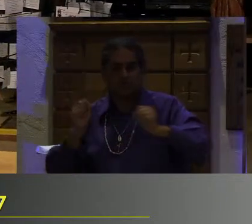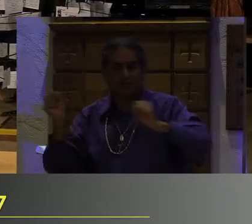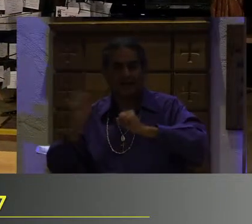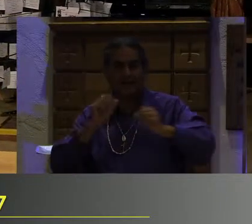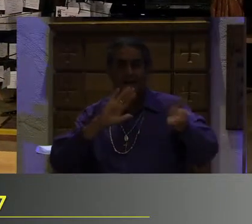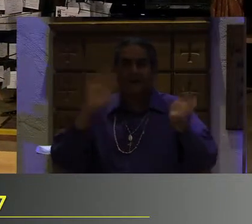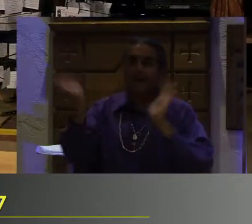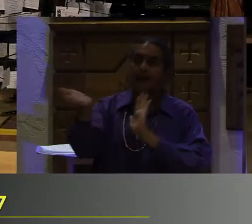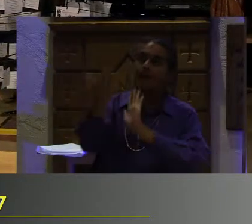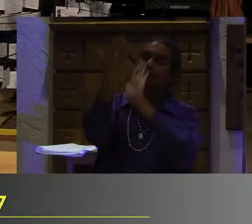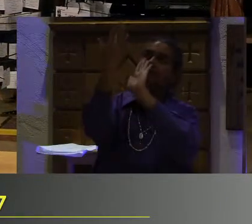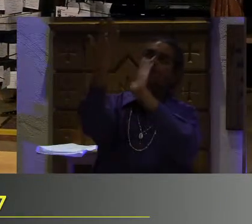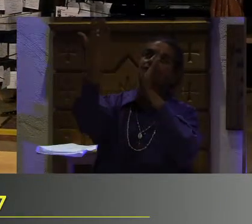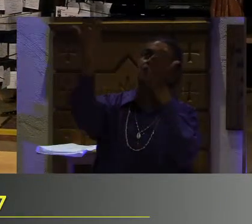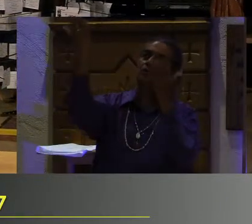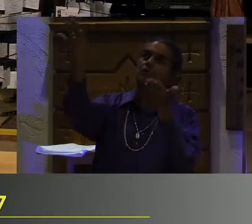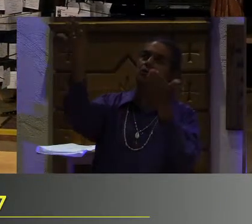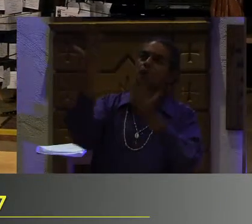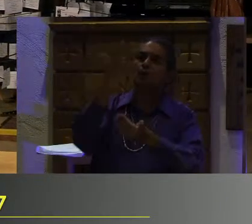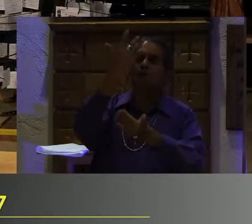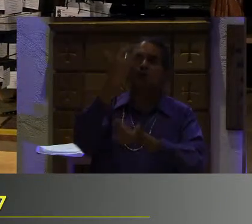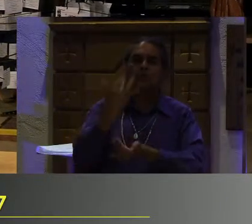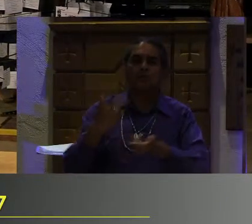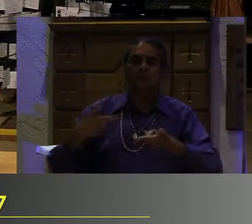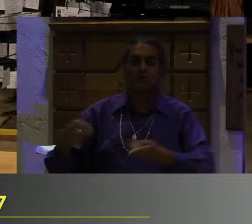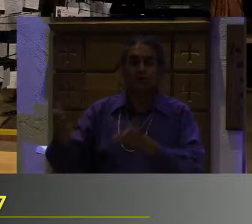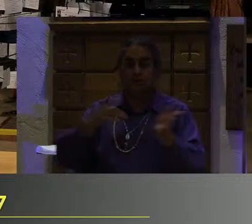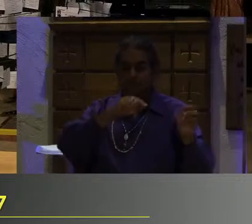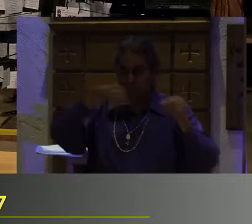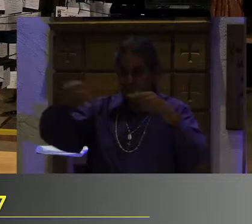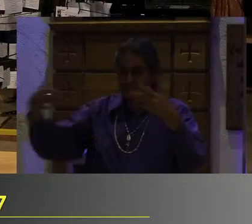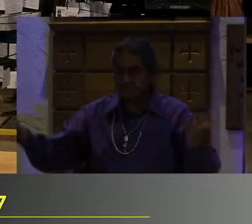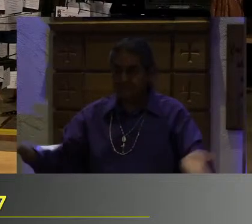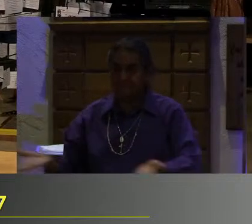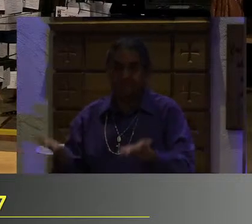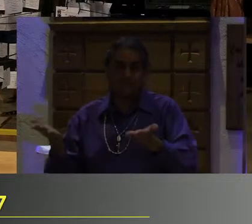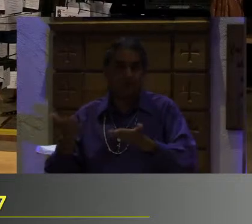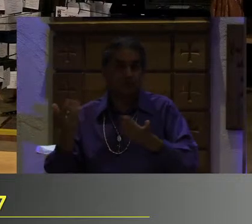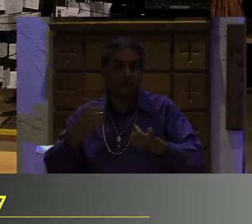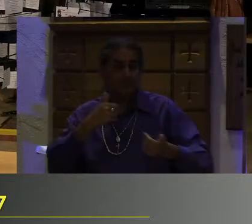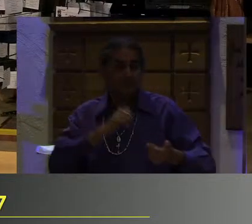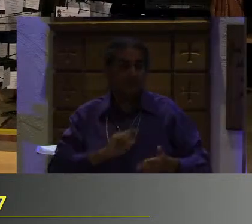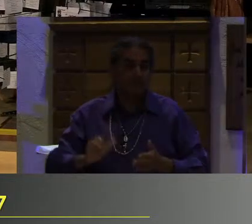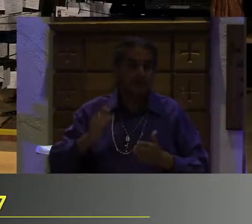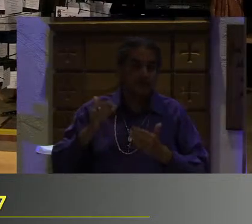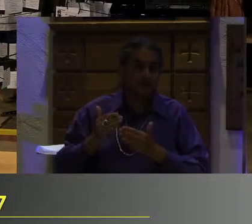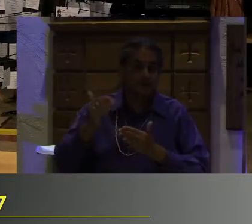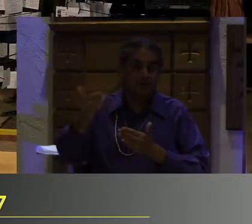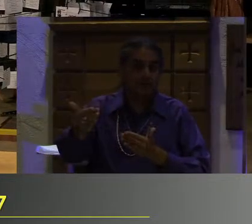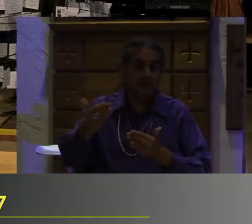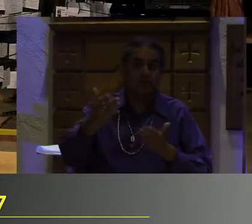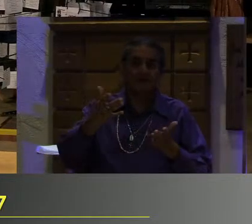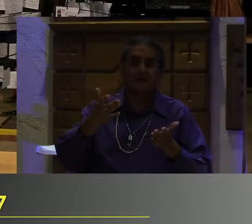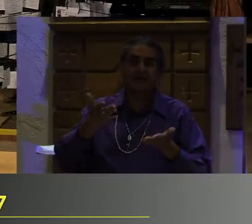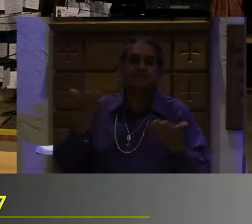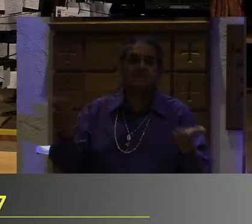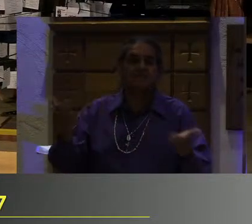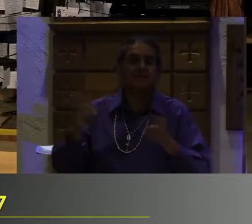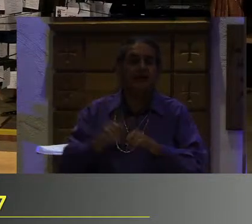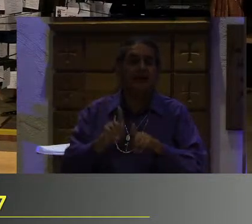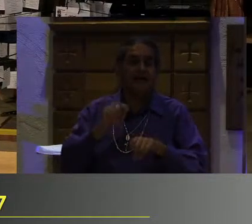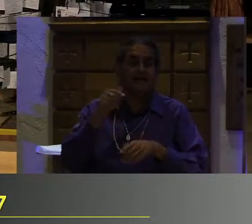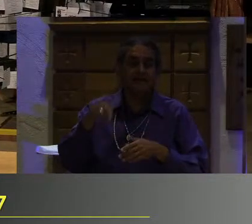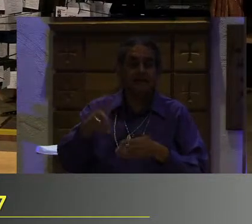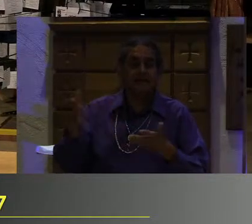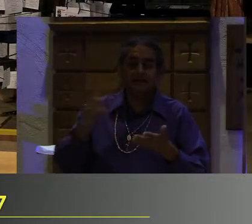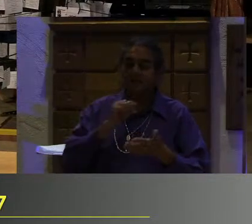before you. While you wrought awesome deeds we could not hope for, such as they had not